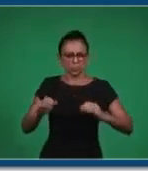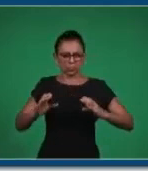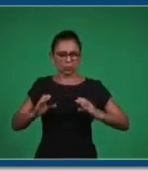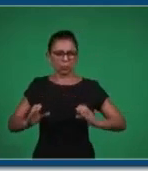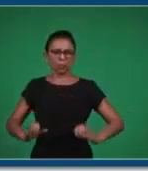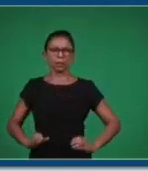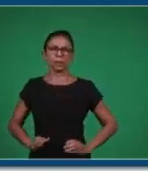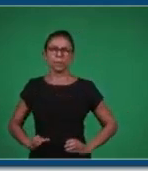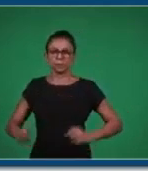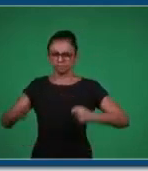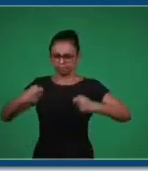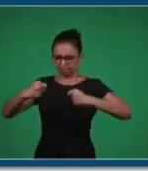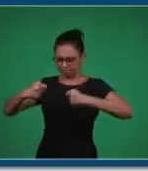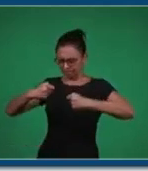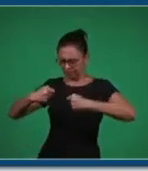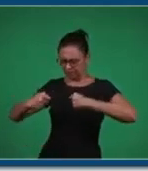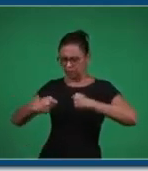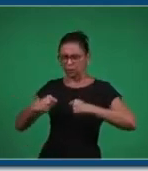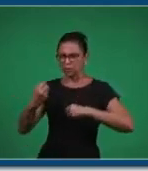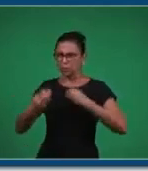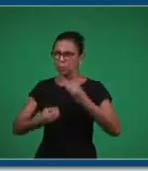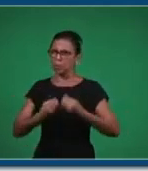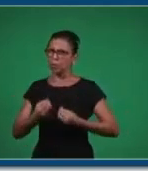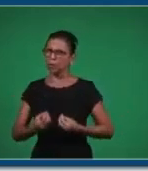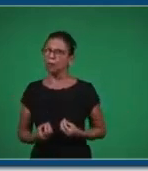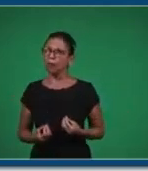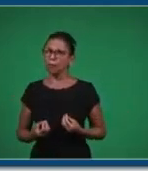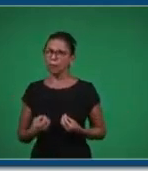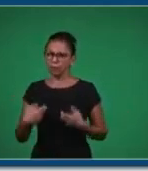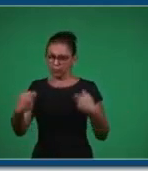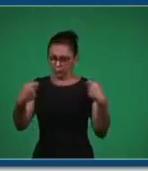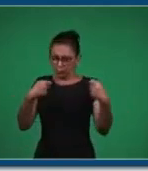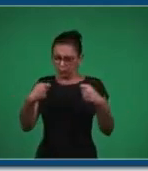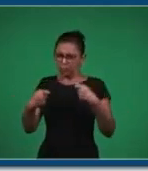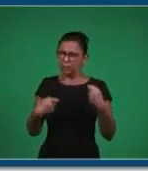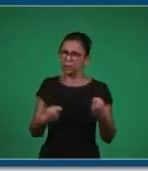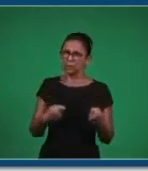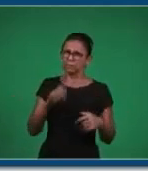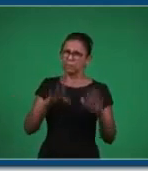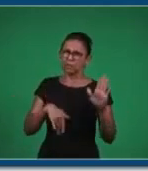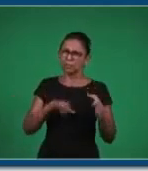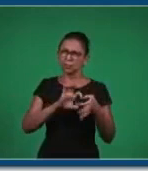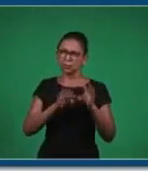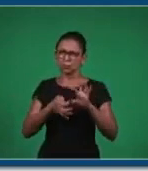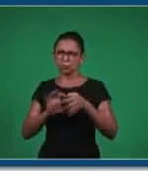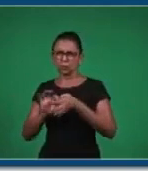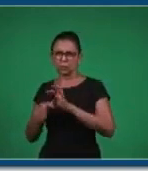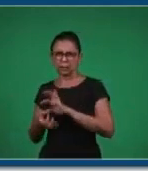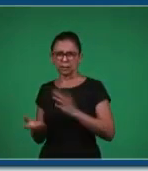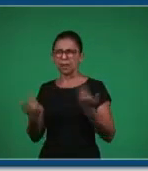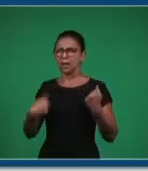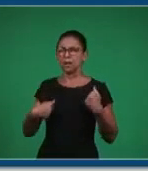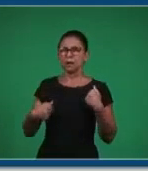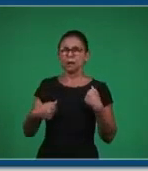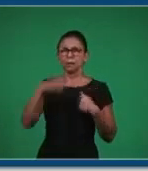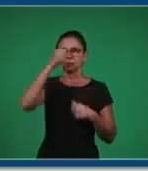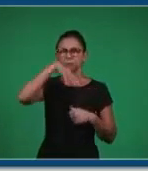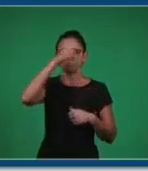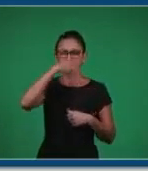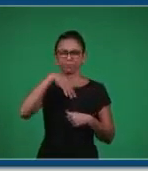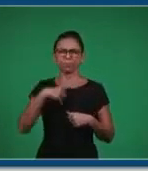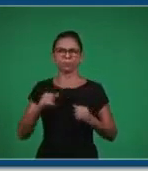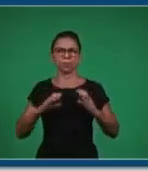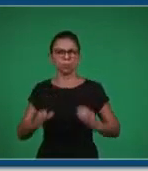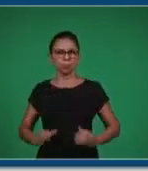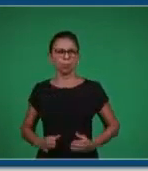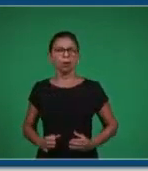control, the limitation of control, so that I may be able to behave in according to the context. I